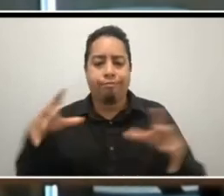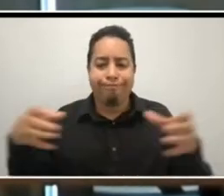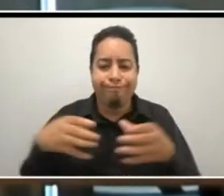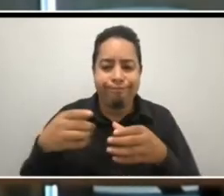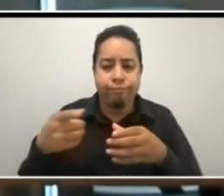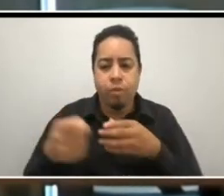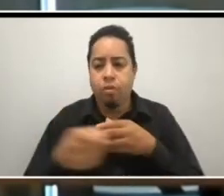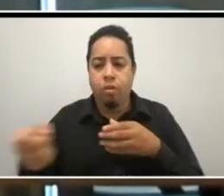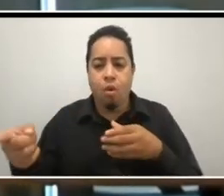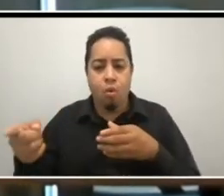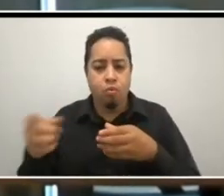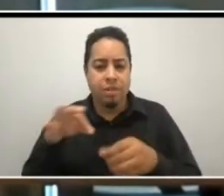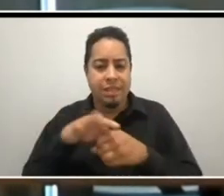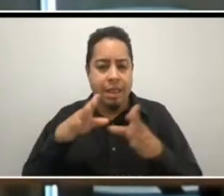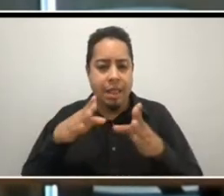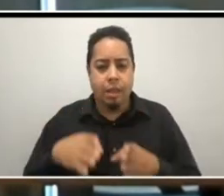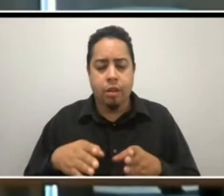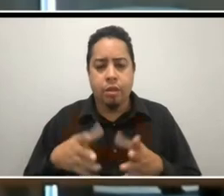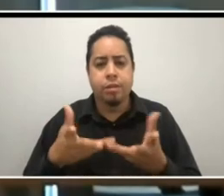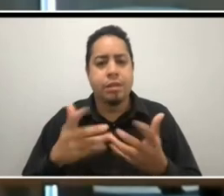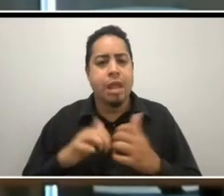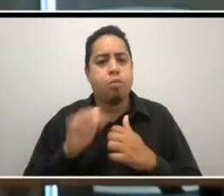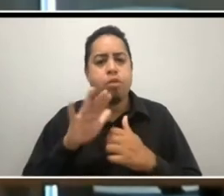does that contribute to your understanding of these issues?